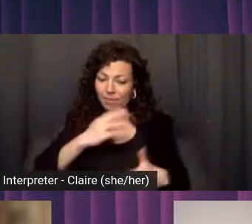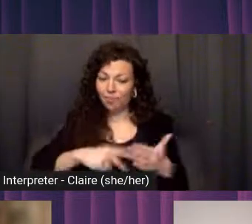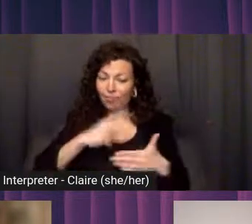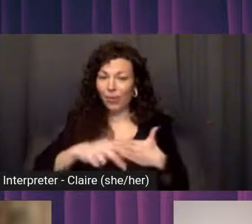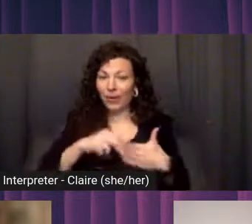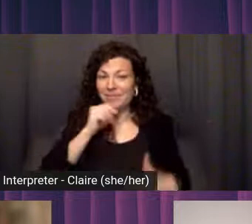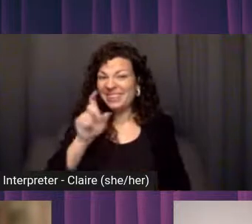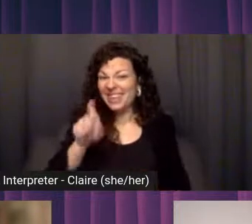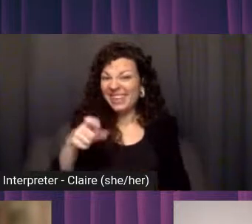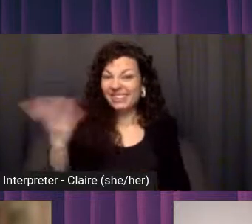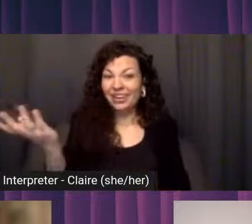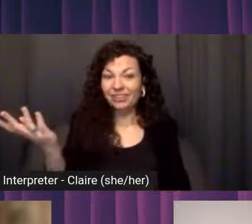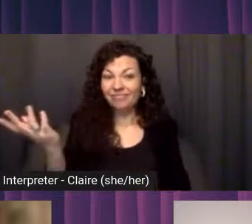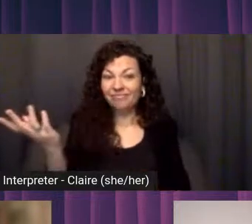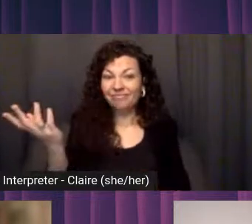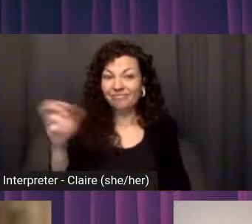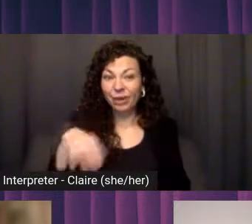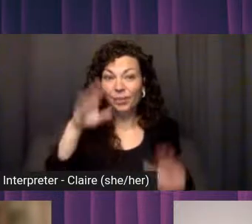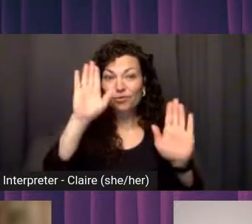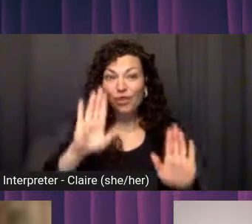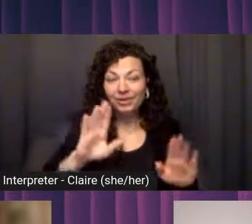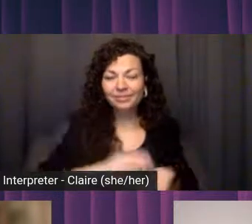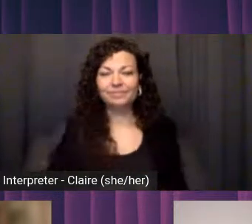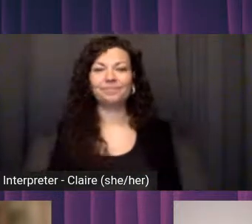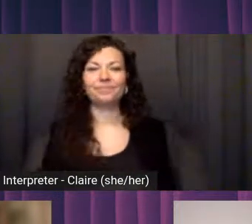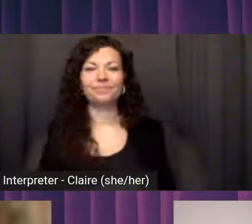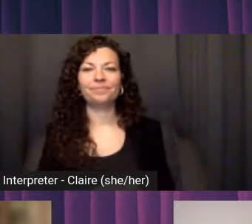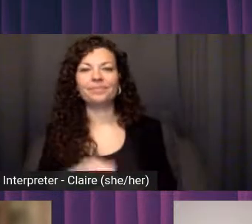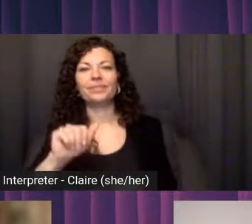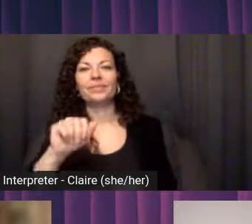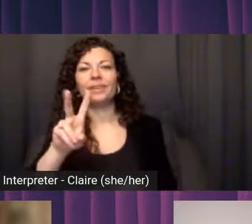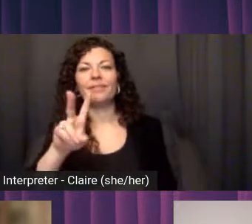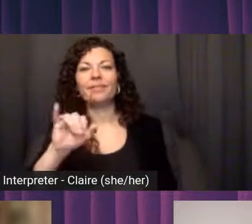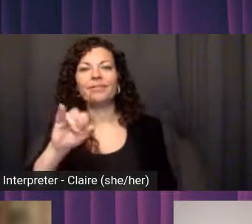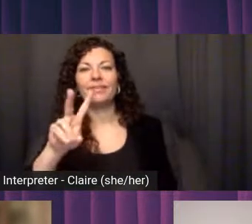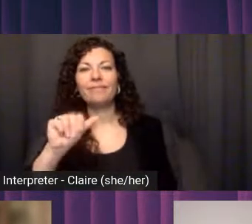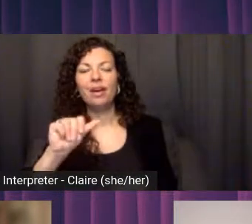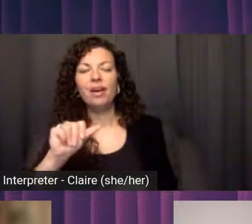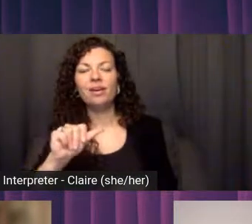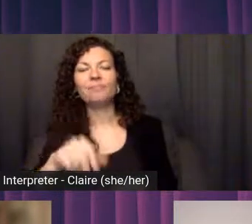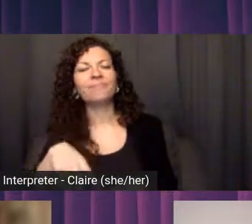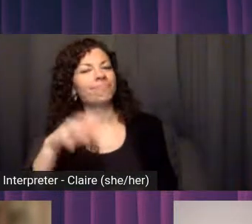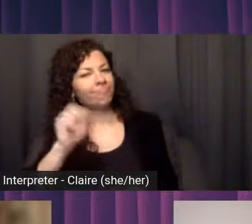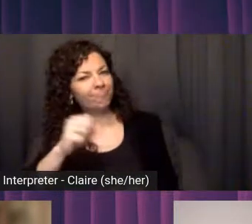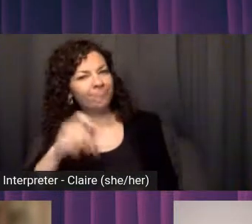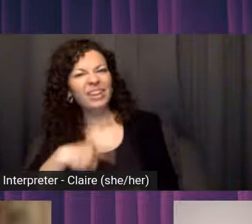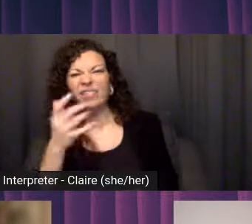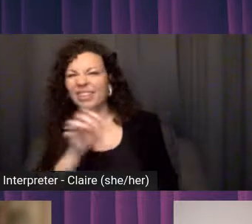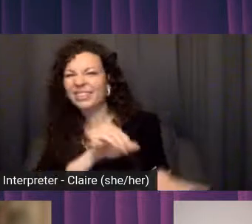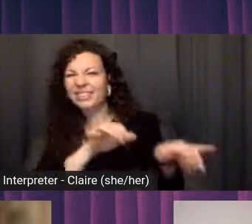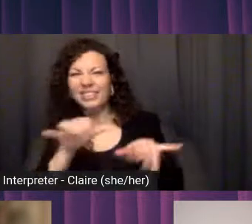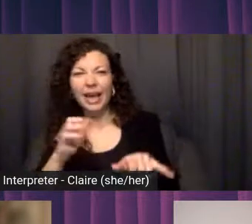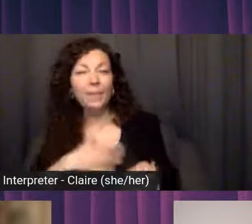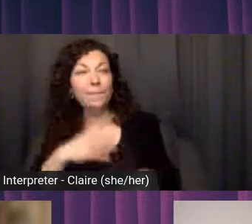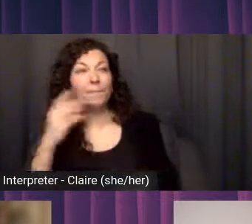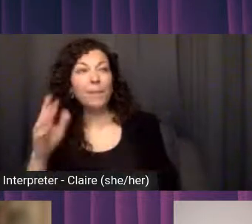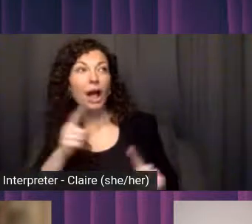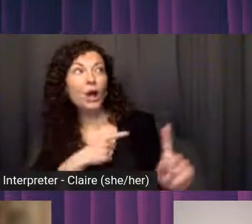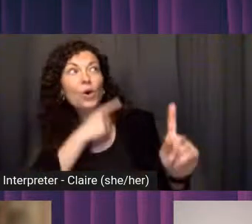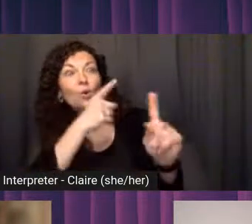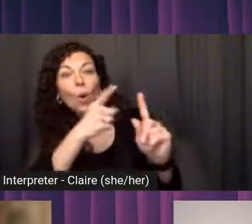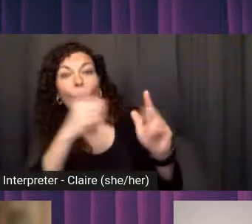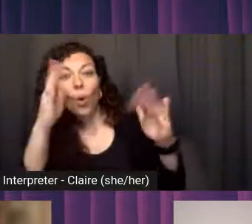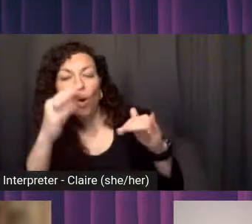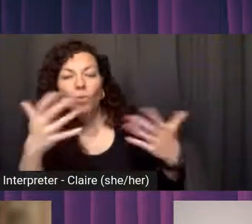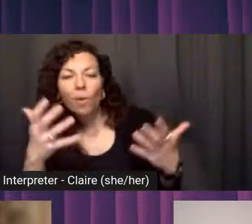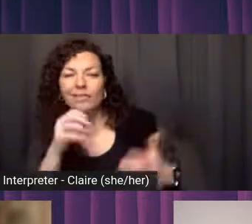I agree. I say that about my work in HIV as well. My job, my hope is to not have this job, but also, you know,